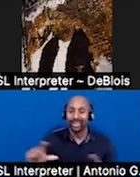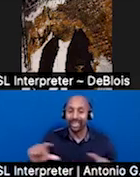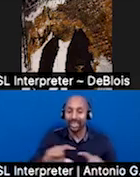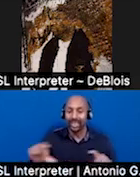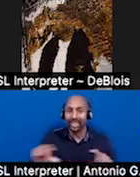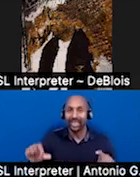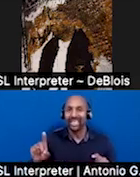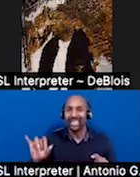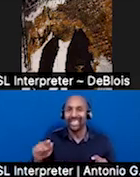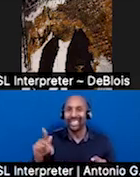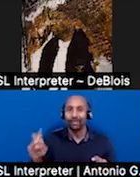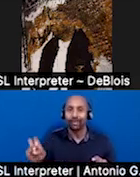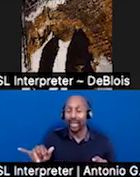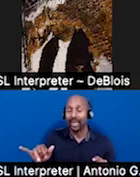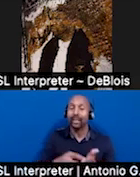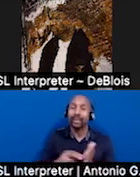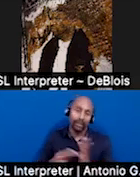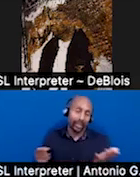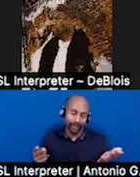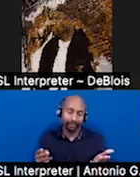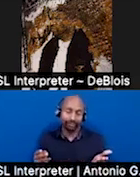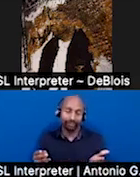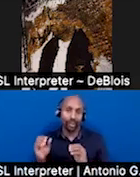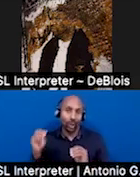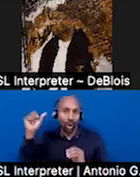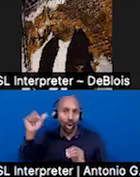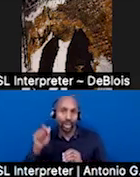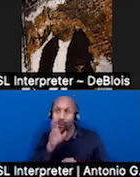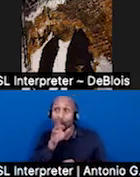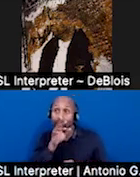out in the middle of my classes.